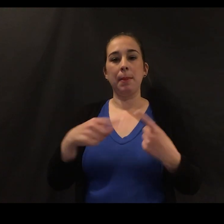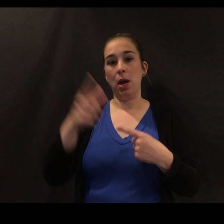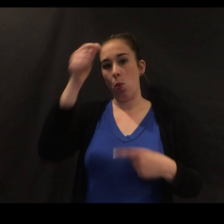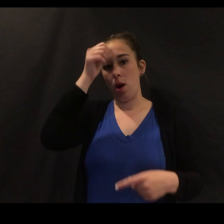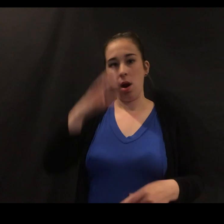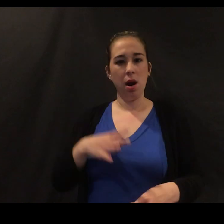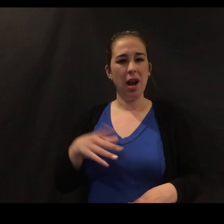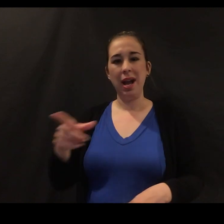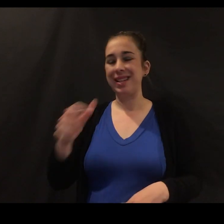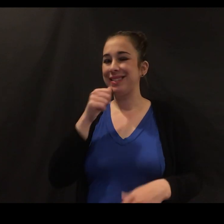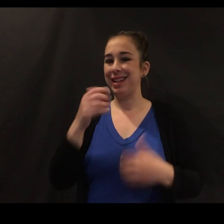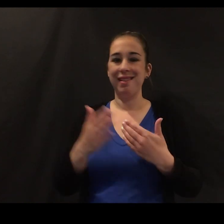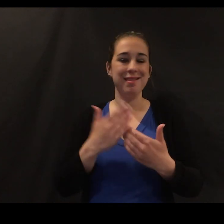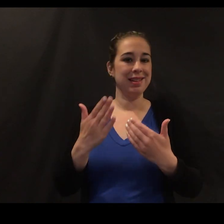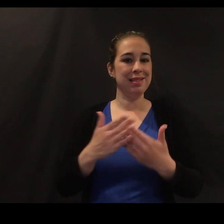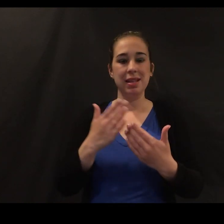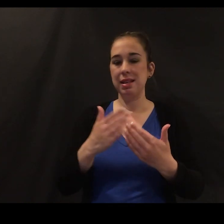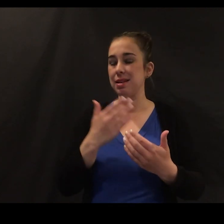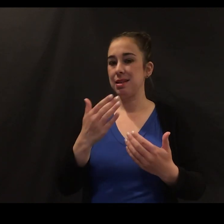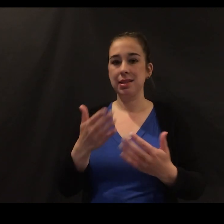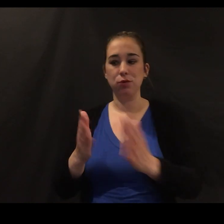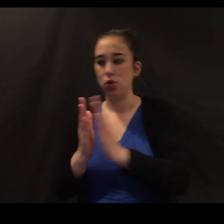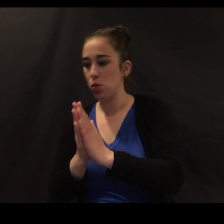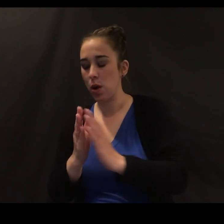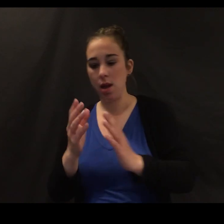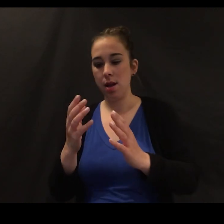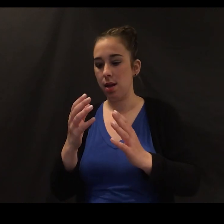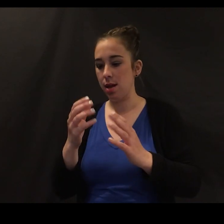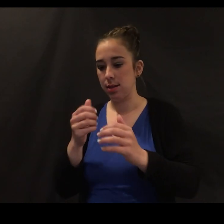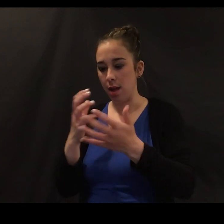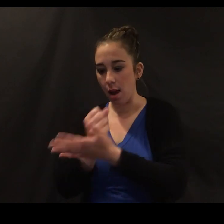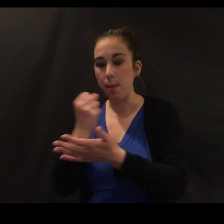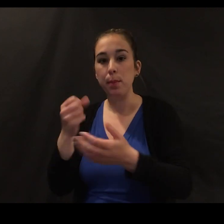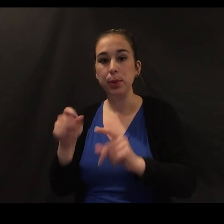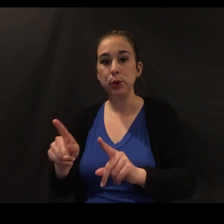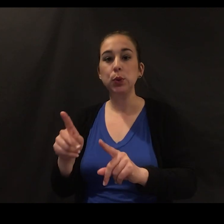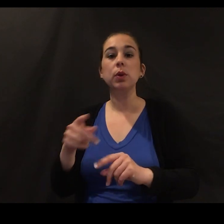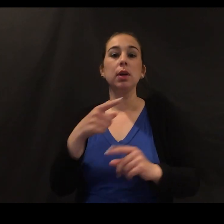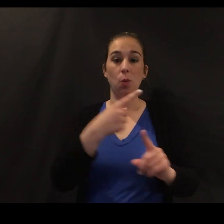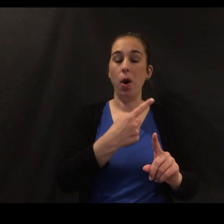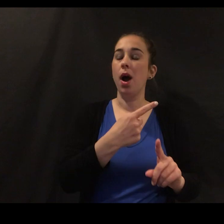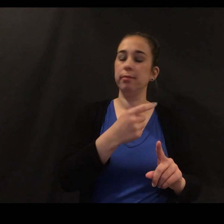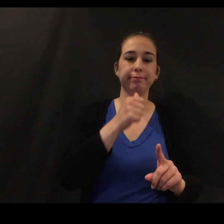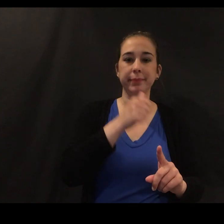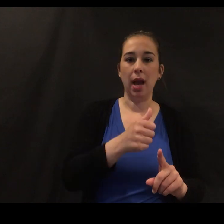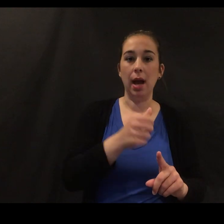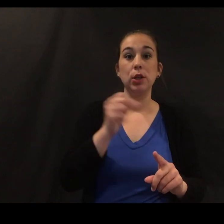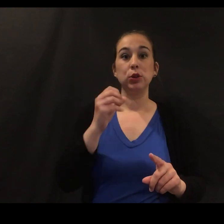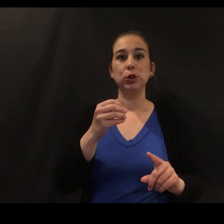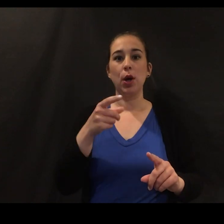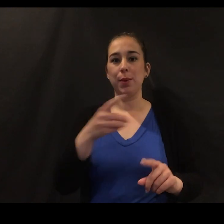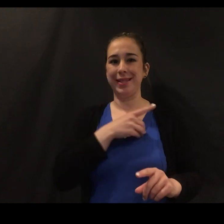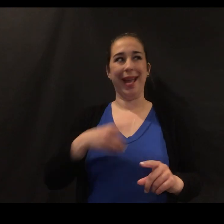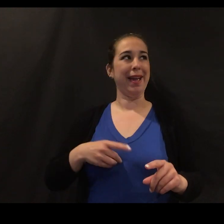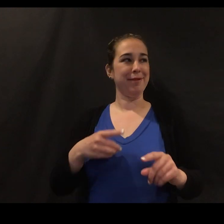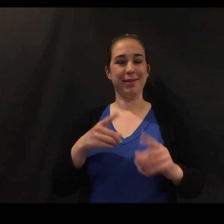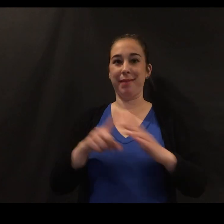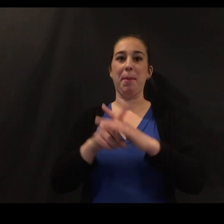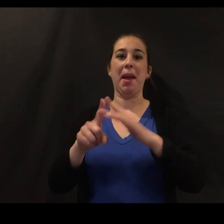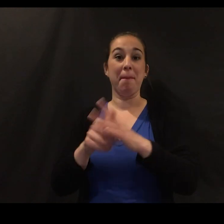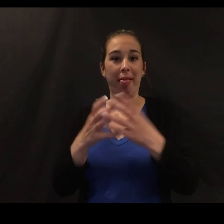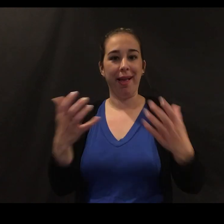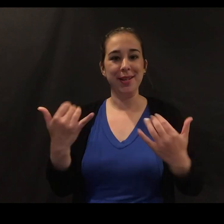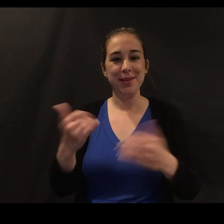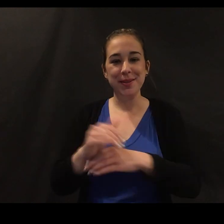easily entreated and one guy that is, and that guy happens to be David again. David's coming up a lot tonight. And 1